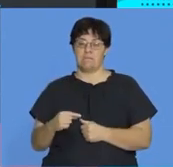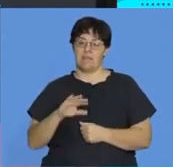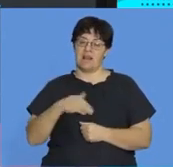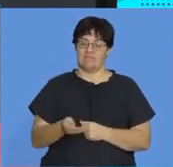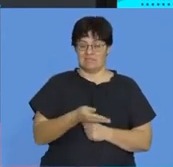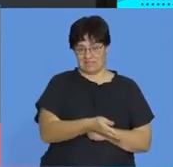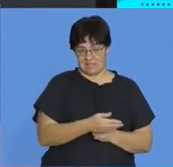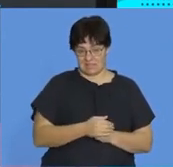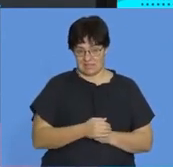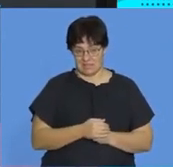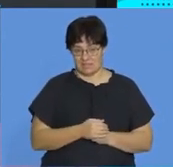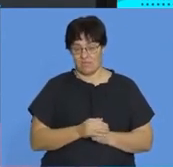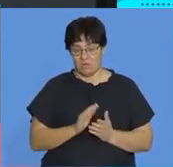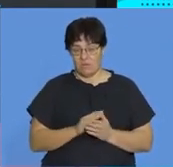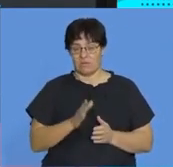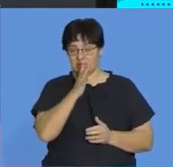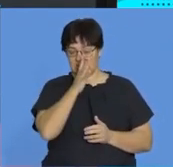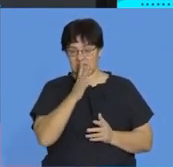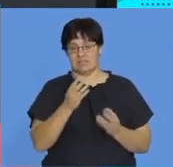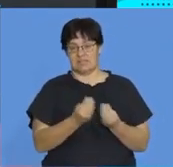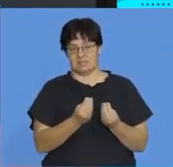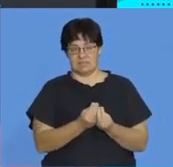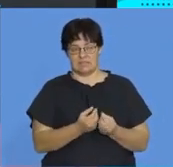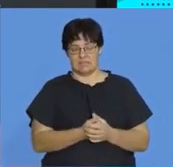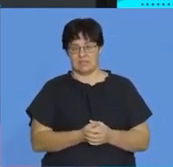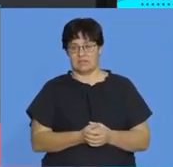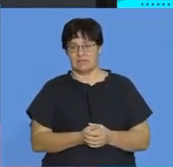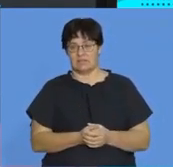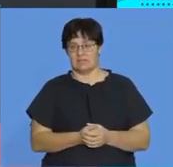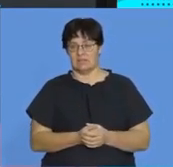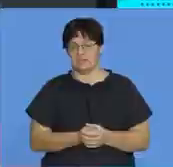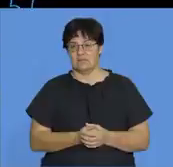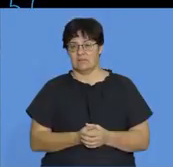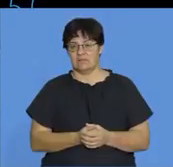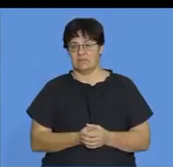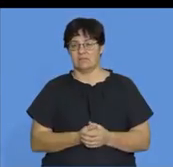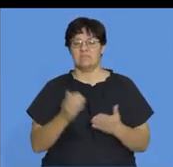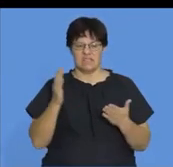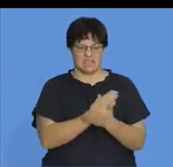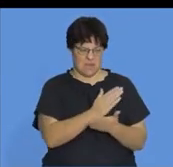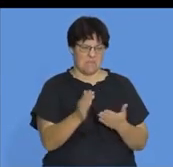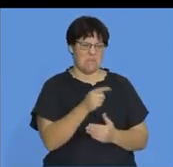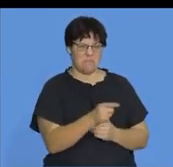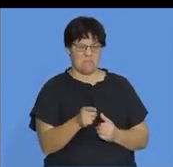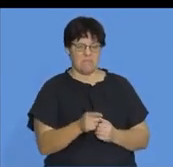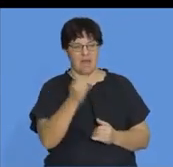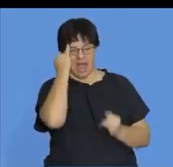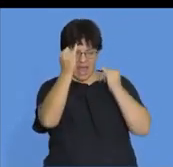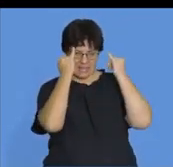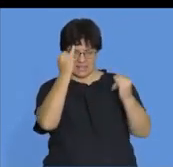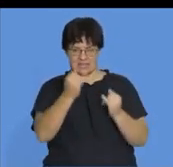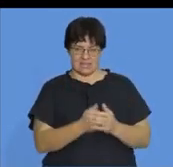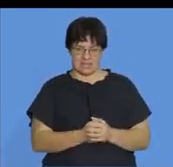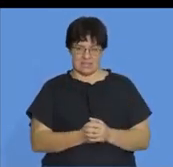the mass that remains in terms of the excess substance. Okay, right. So these are some of